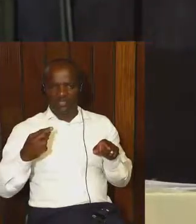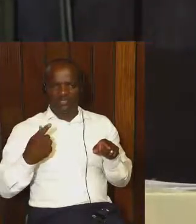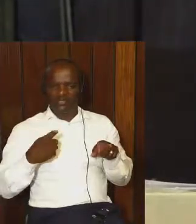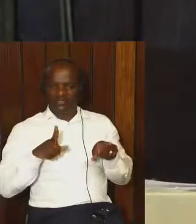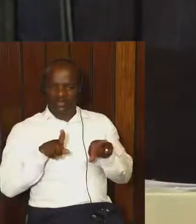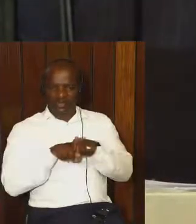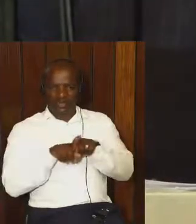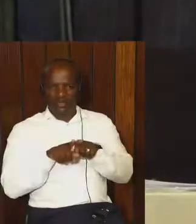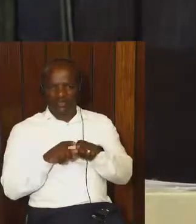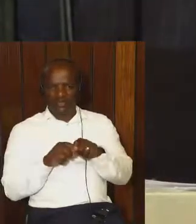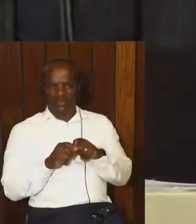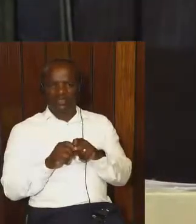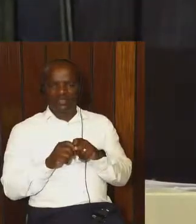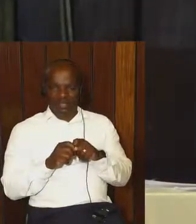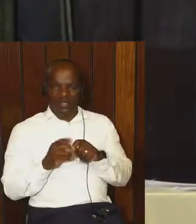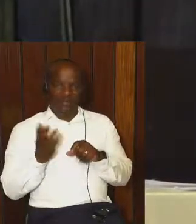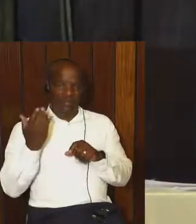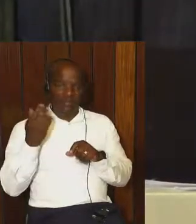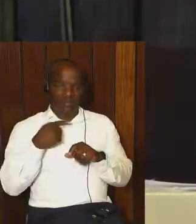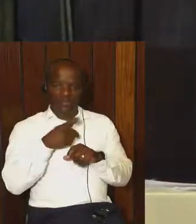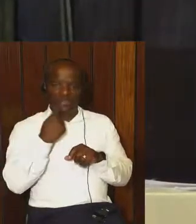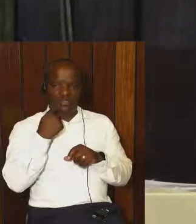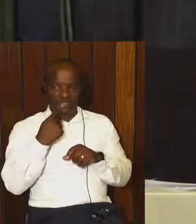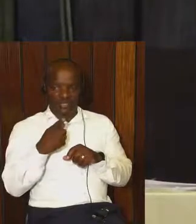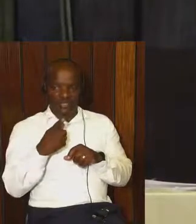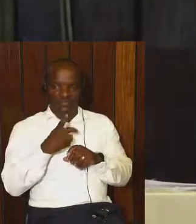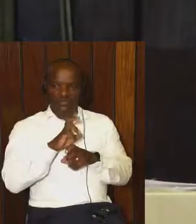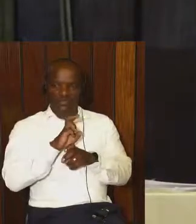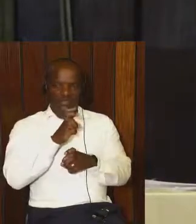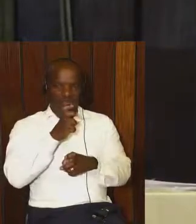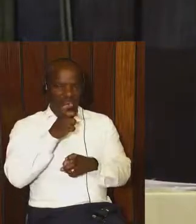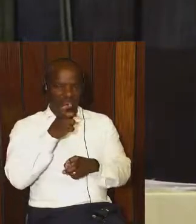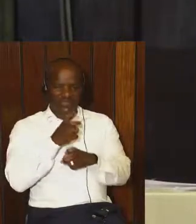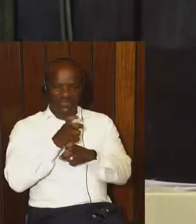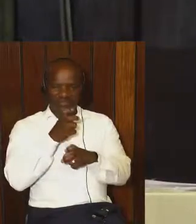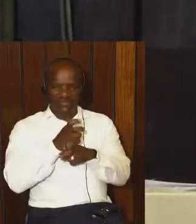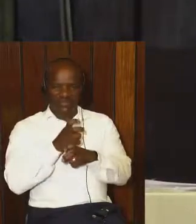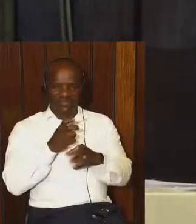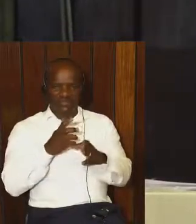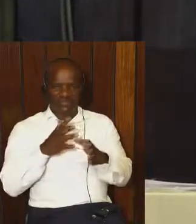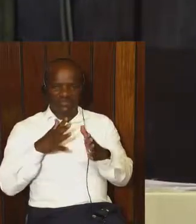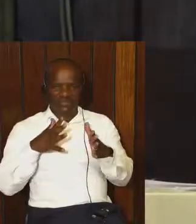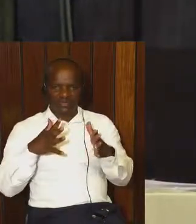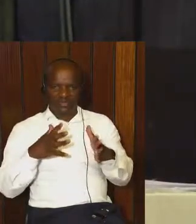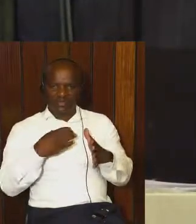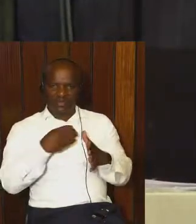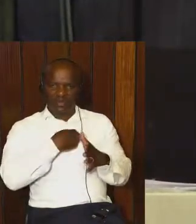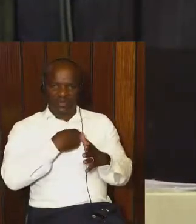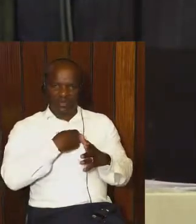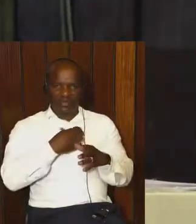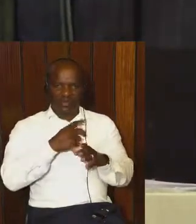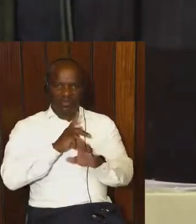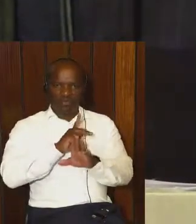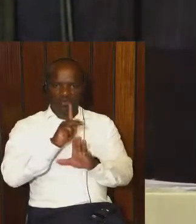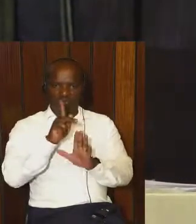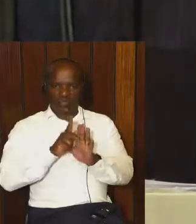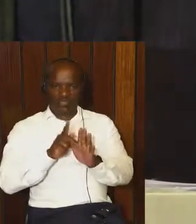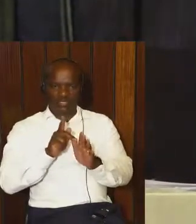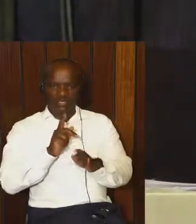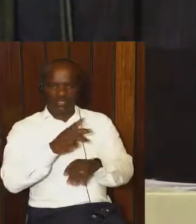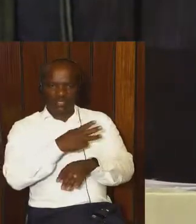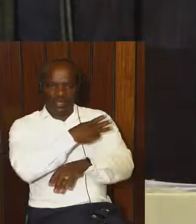time we were told it's very difficult, it was very difficult from our own project managers that had to deal with